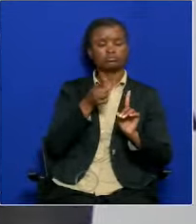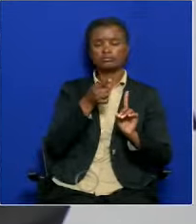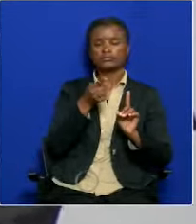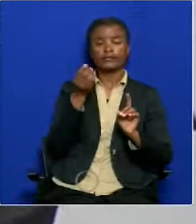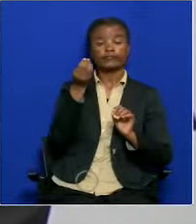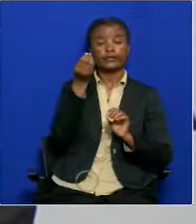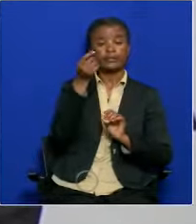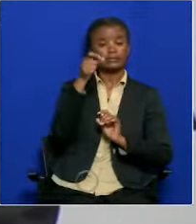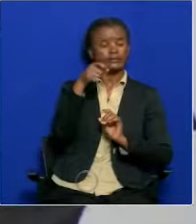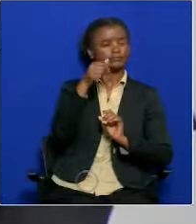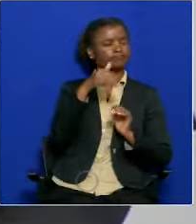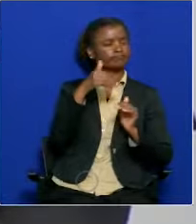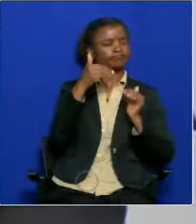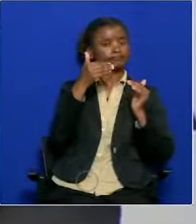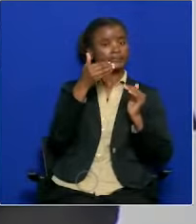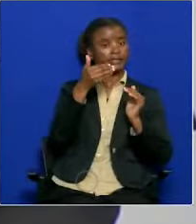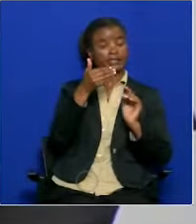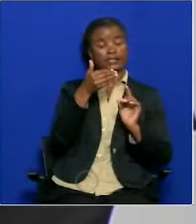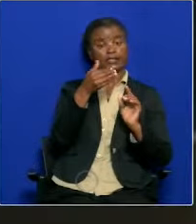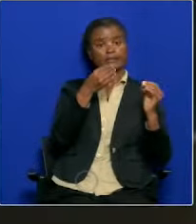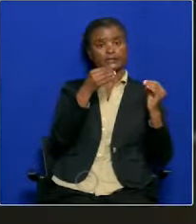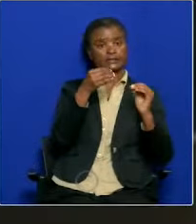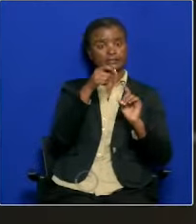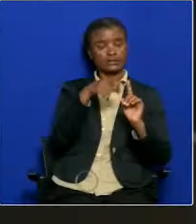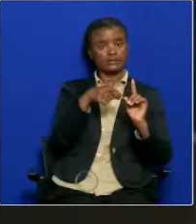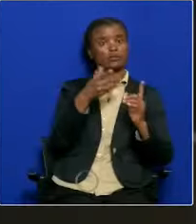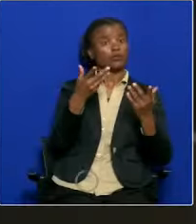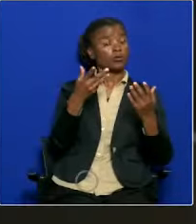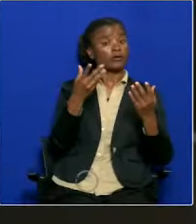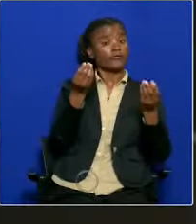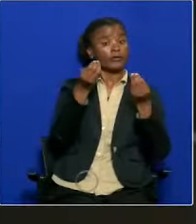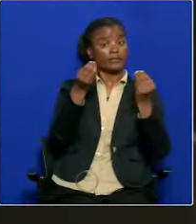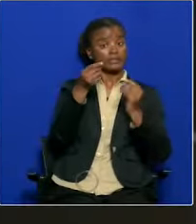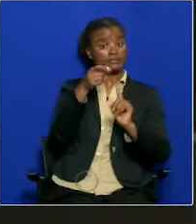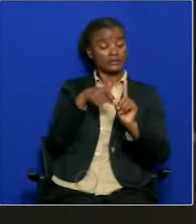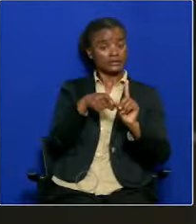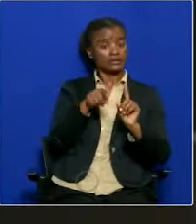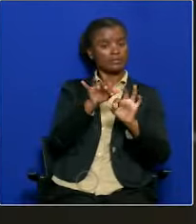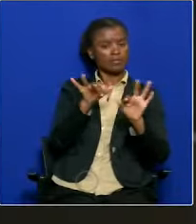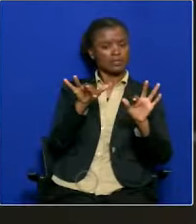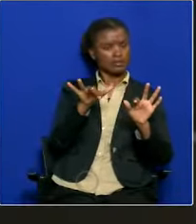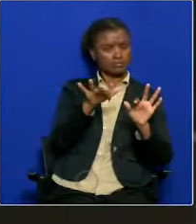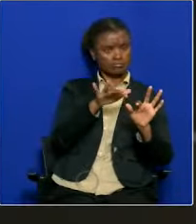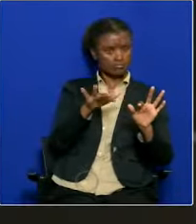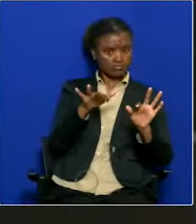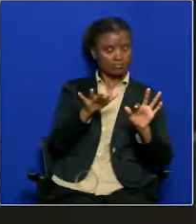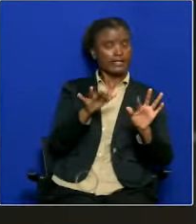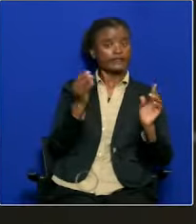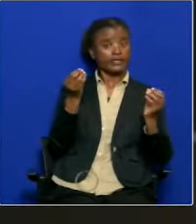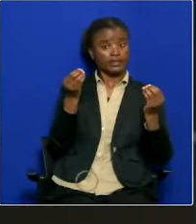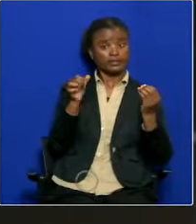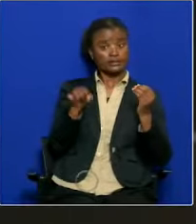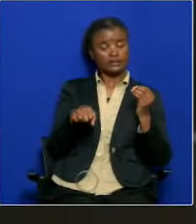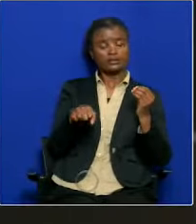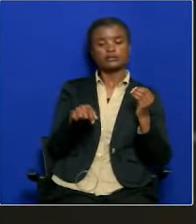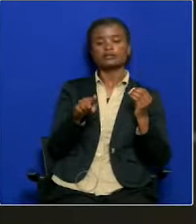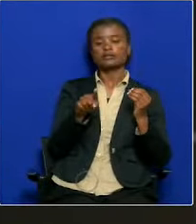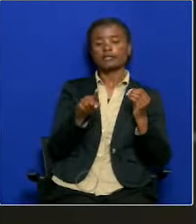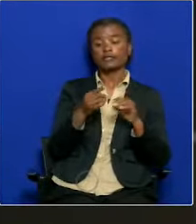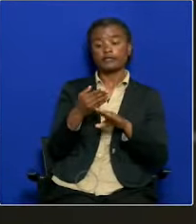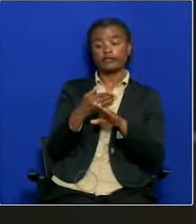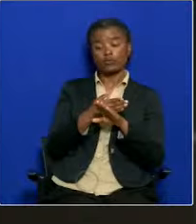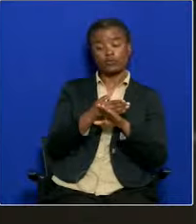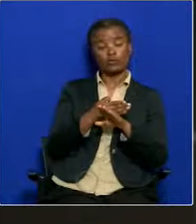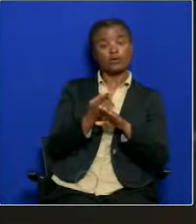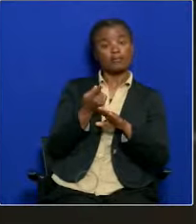He has become quite a prominent person in the public space. He's lent you money. I don't